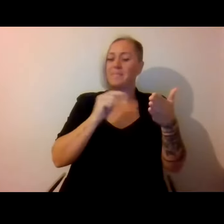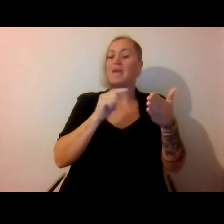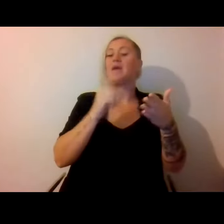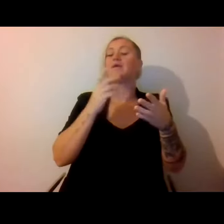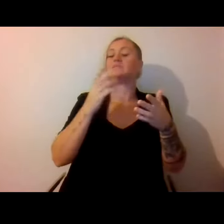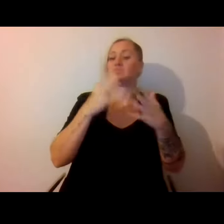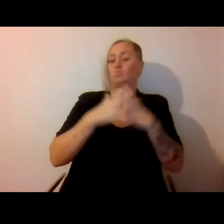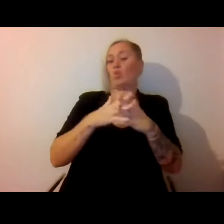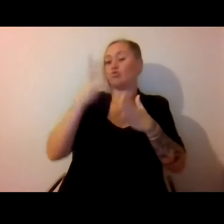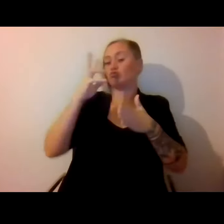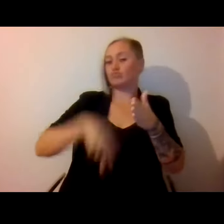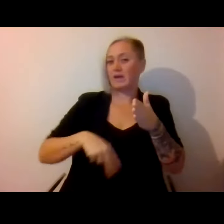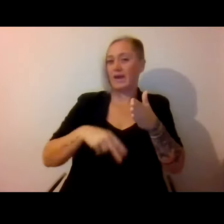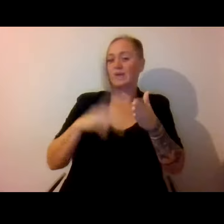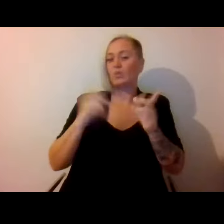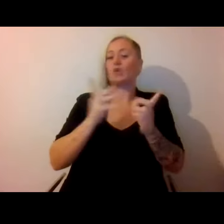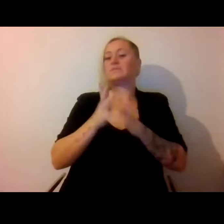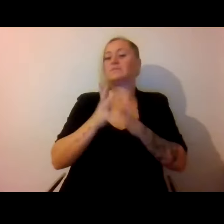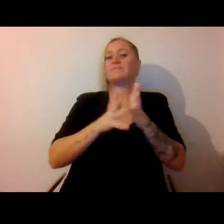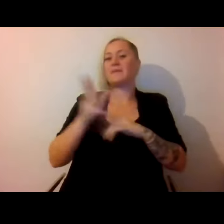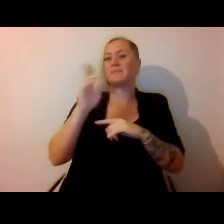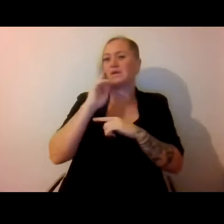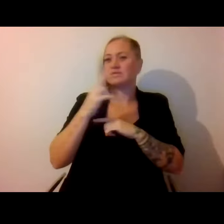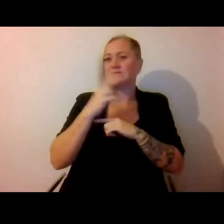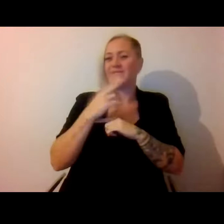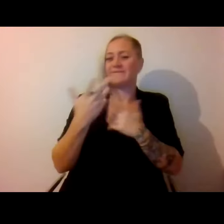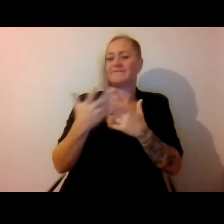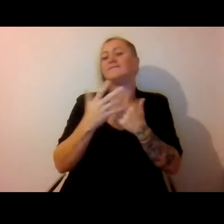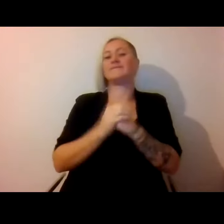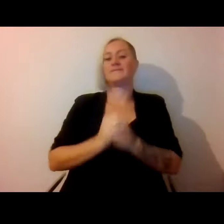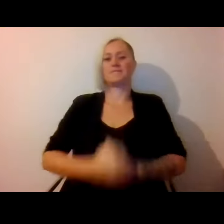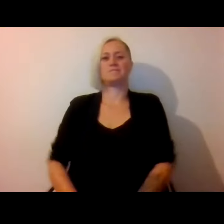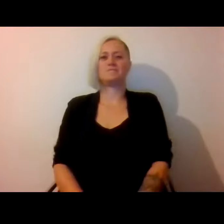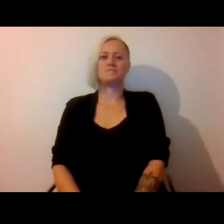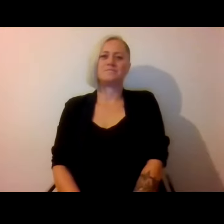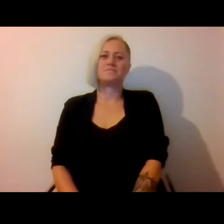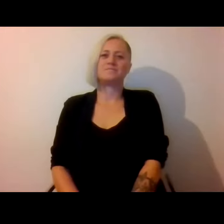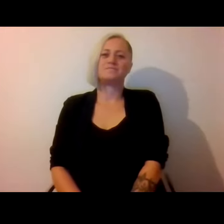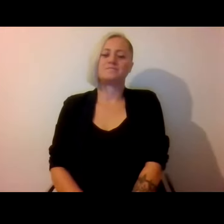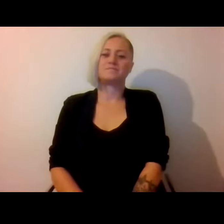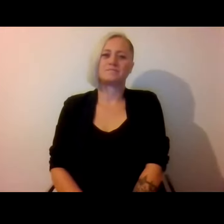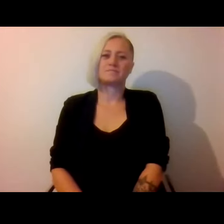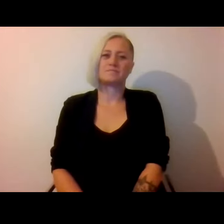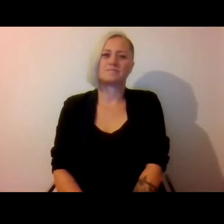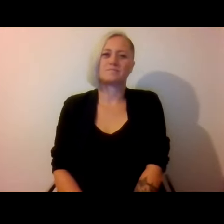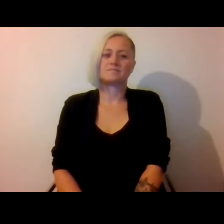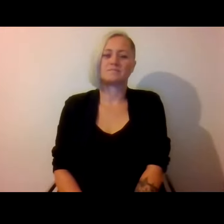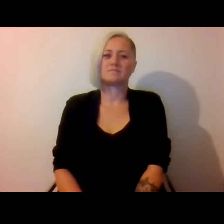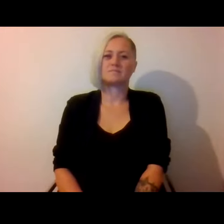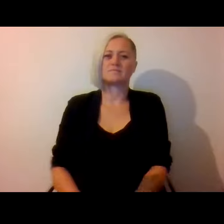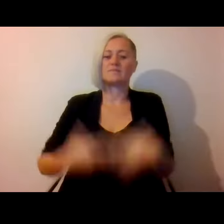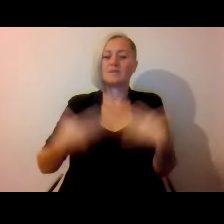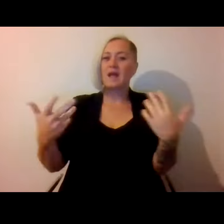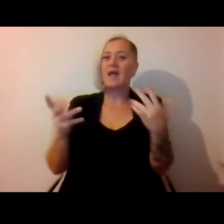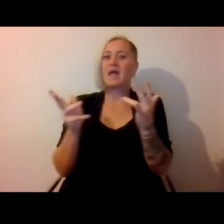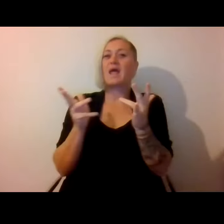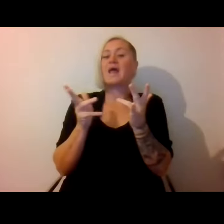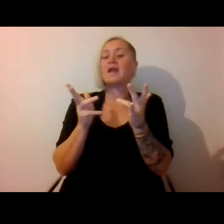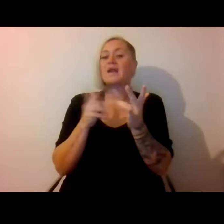being deaf, being very visually oriented and that sort of thing. So another one is limited